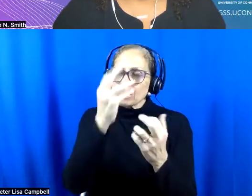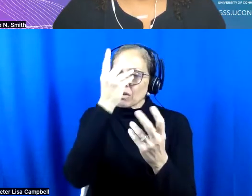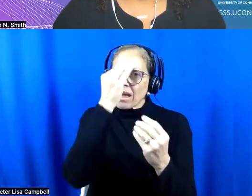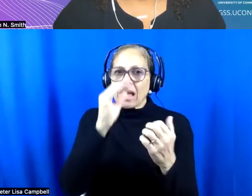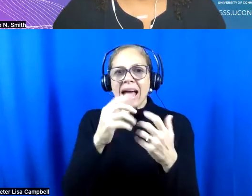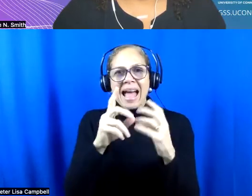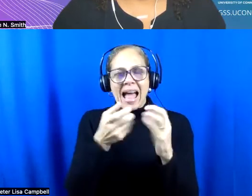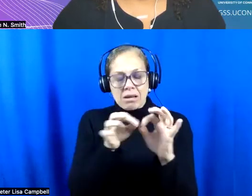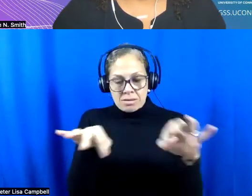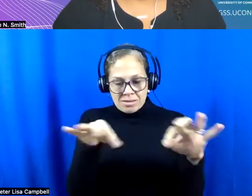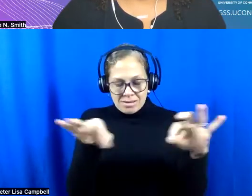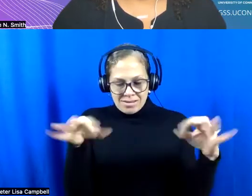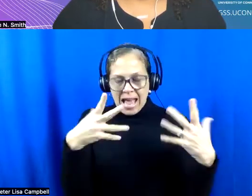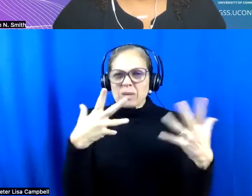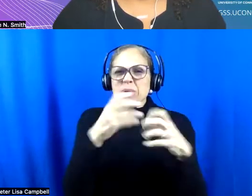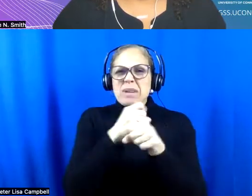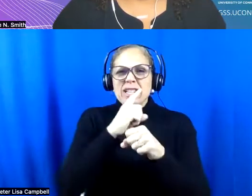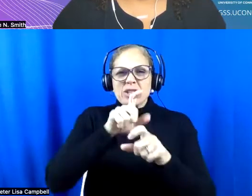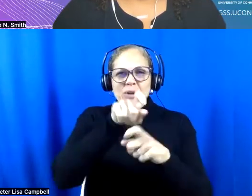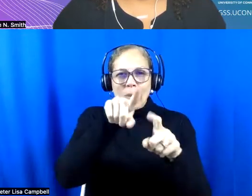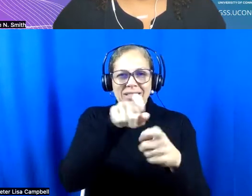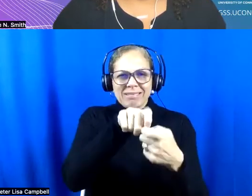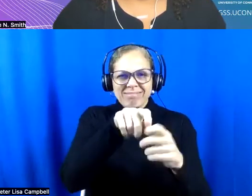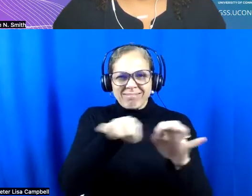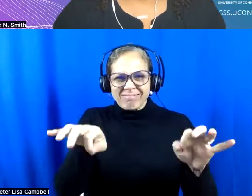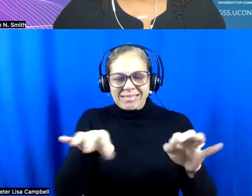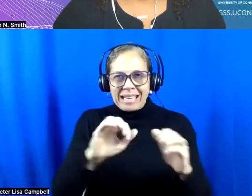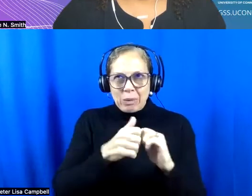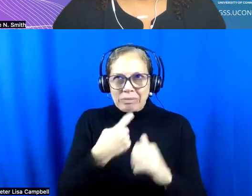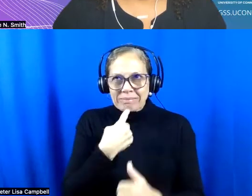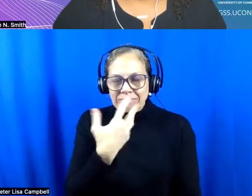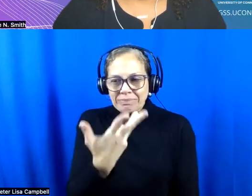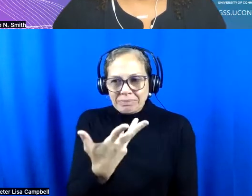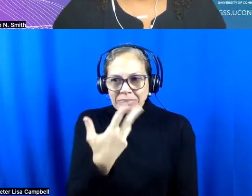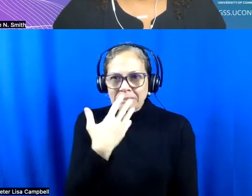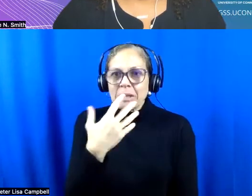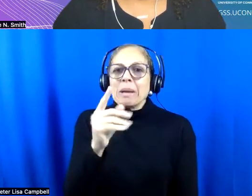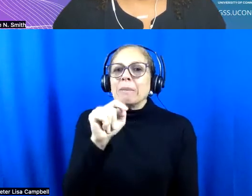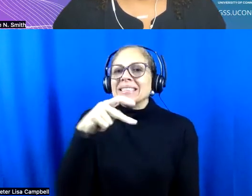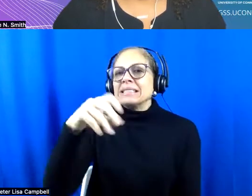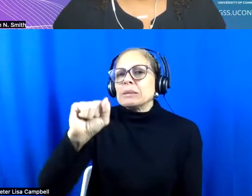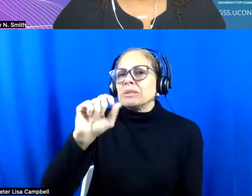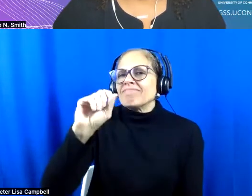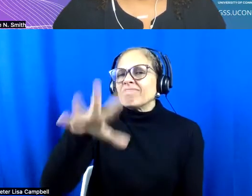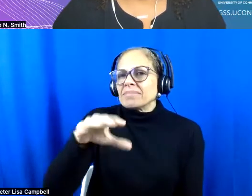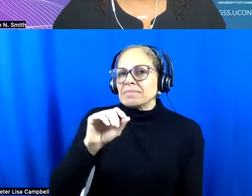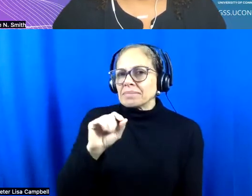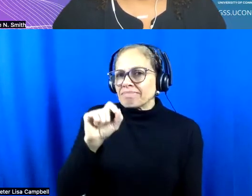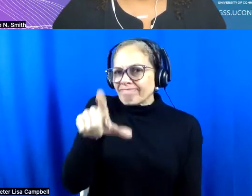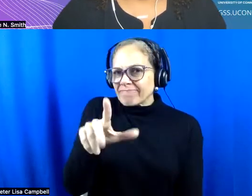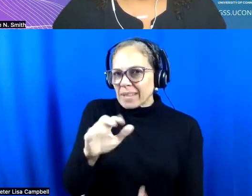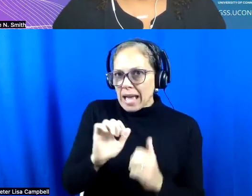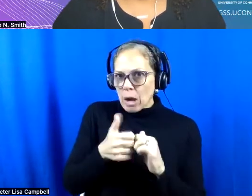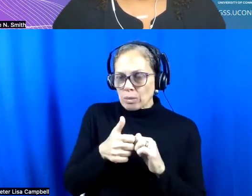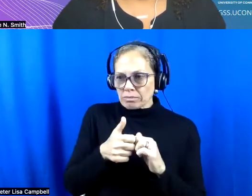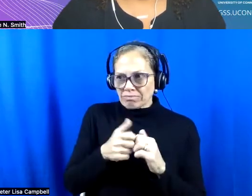did we phrase it? I just wanna make sure I get the question exactly right. Just tips that you might have for folks who might be